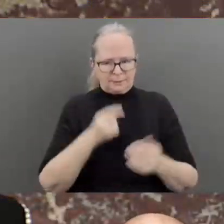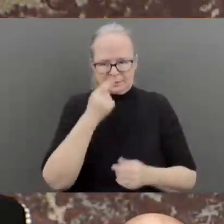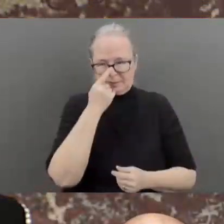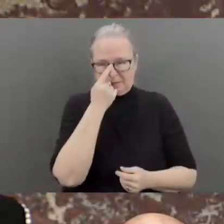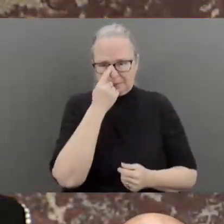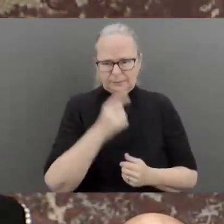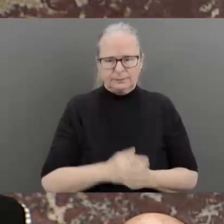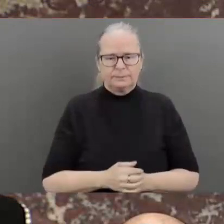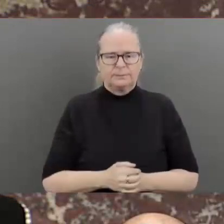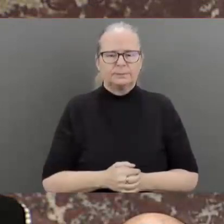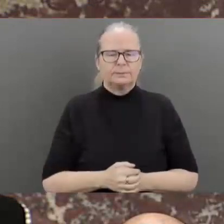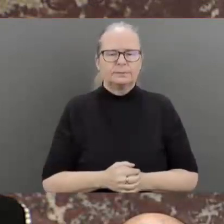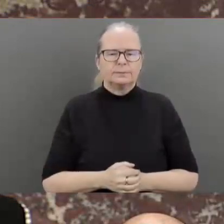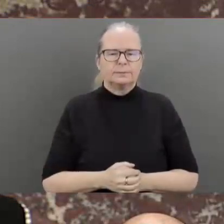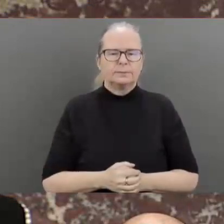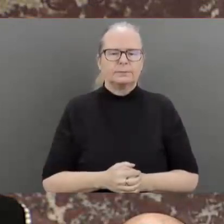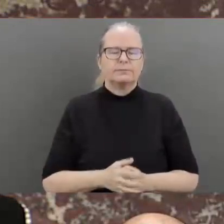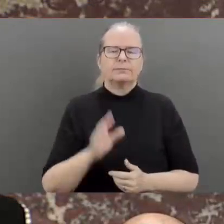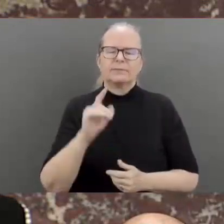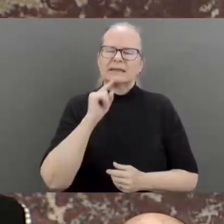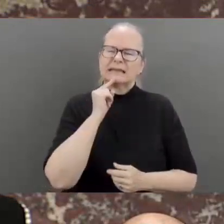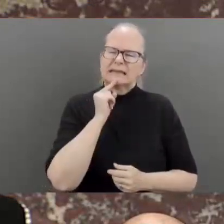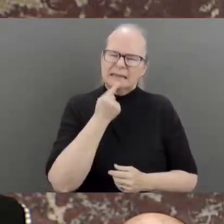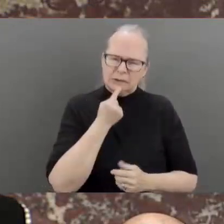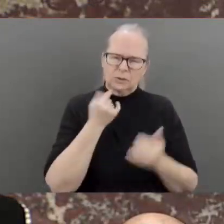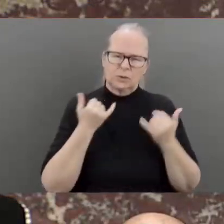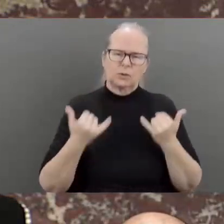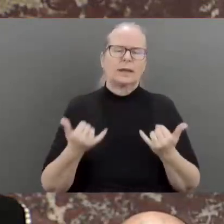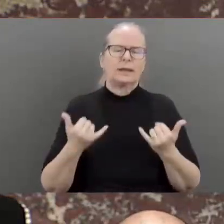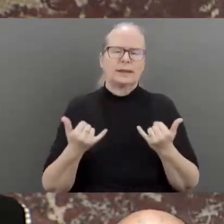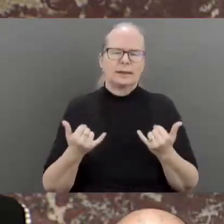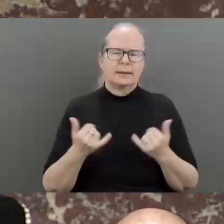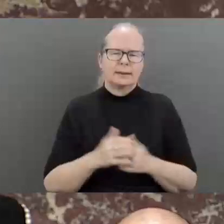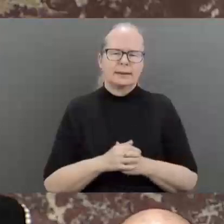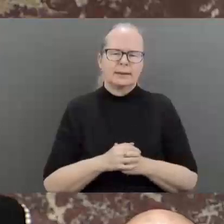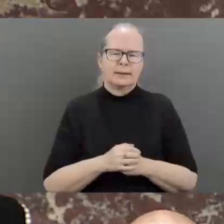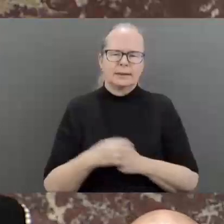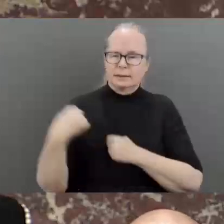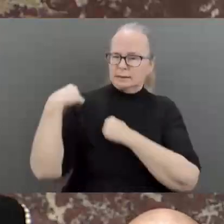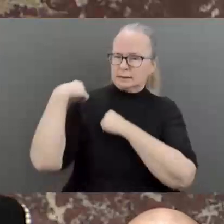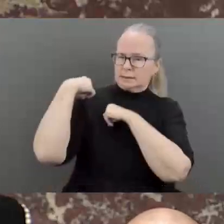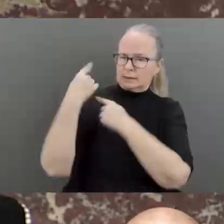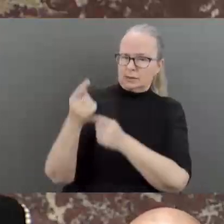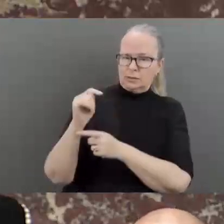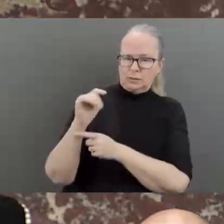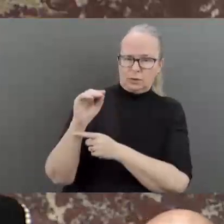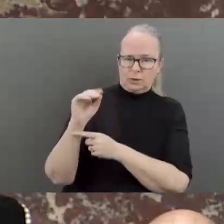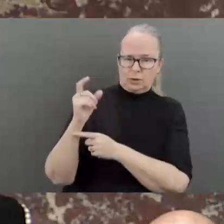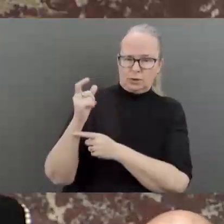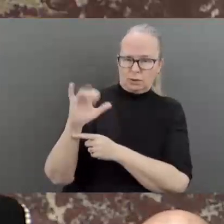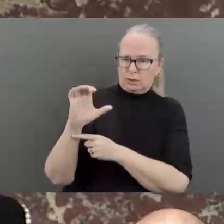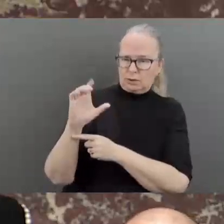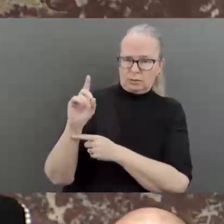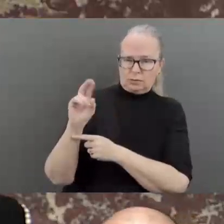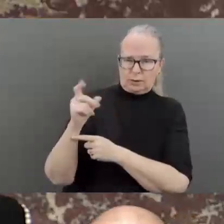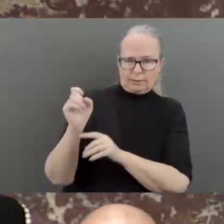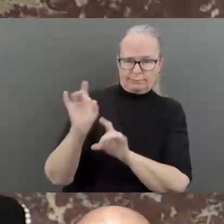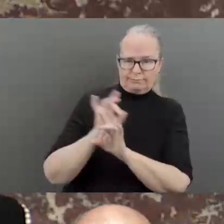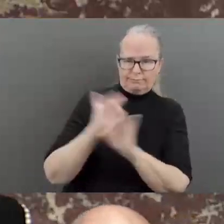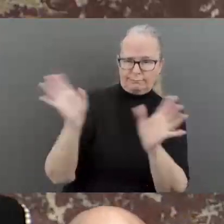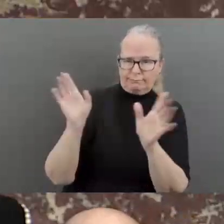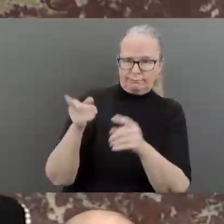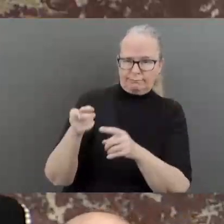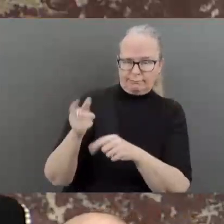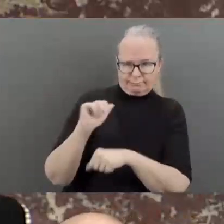hour. Since the toxic drug crisis was declared a public health emergency 9 years ago today, we have lost more than 16,000 British